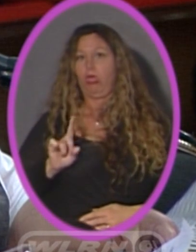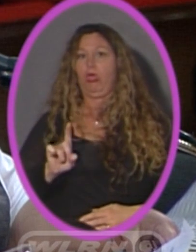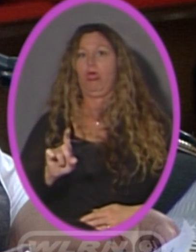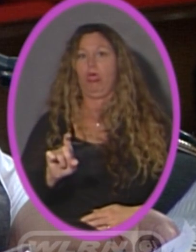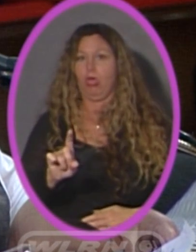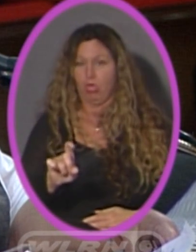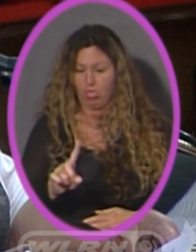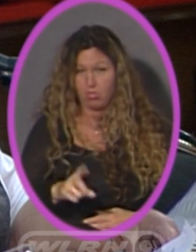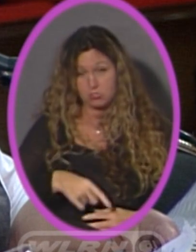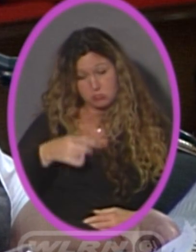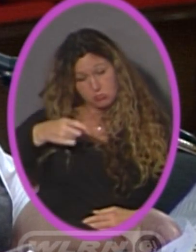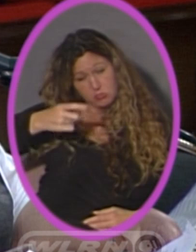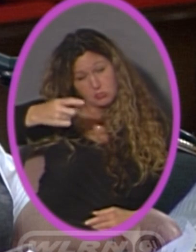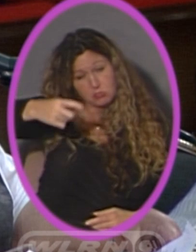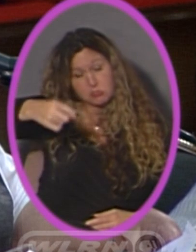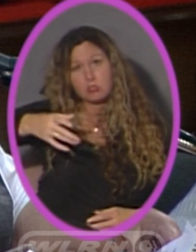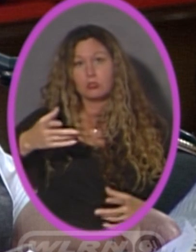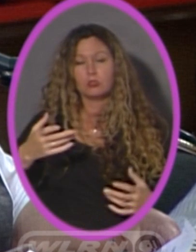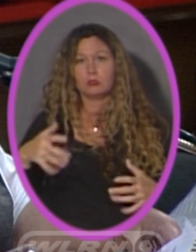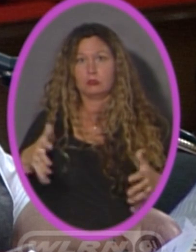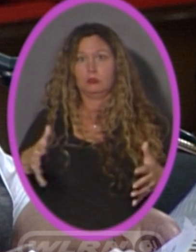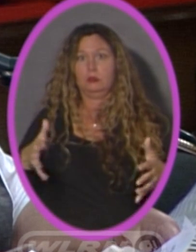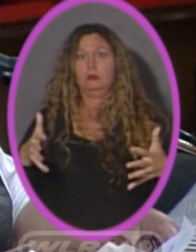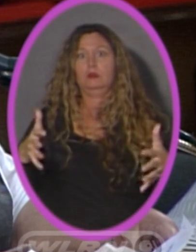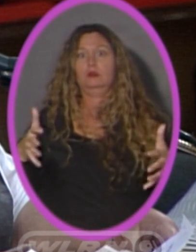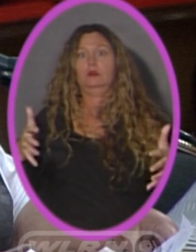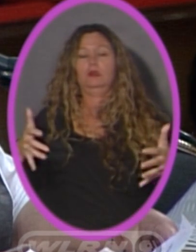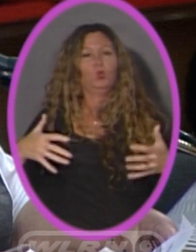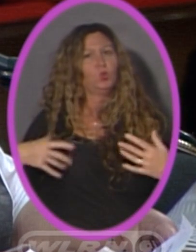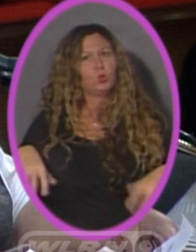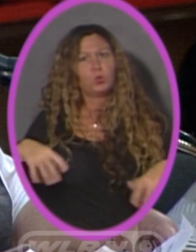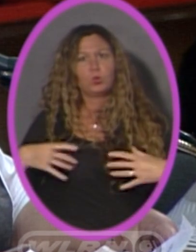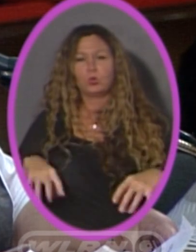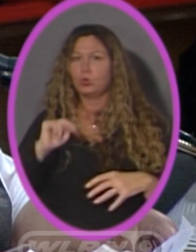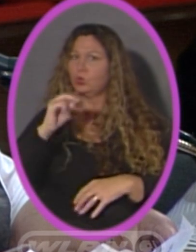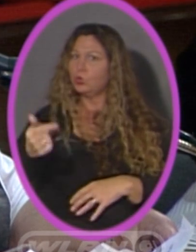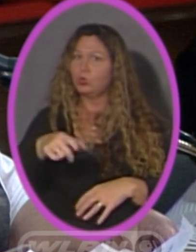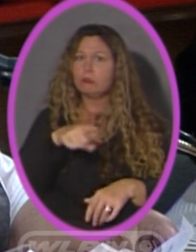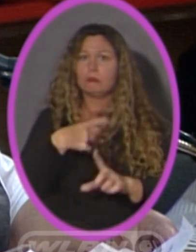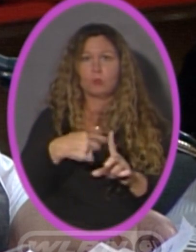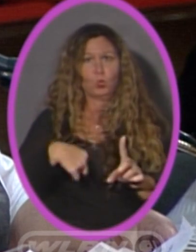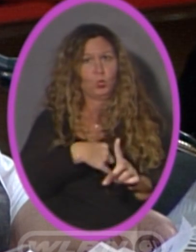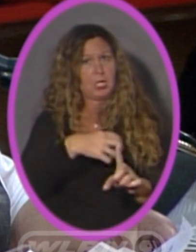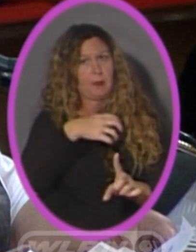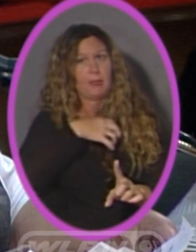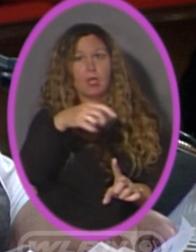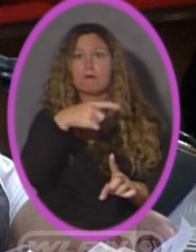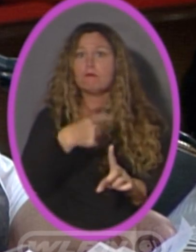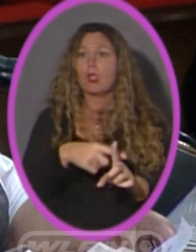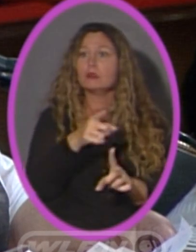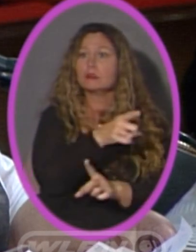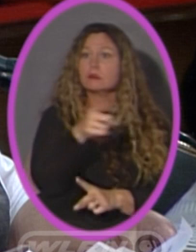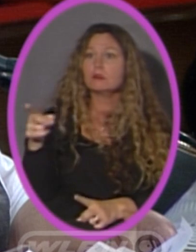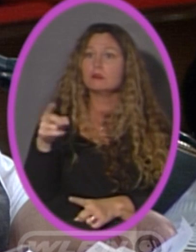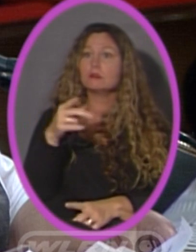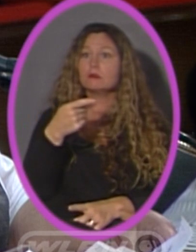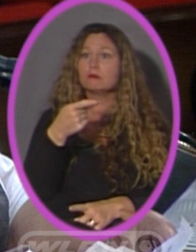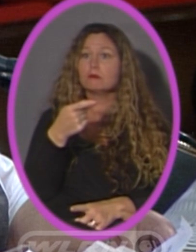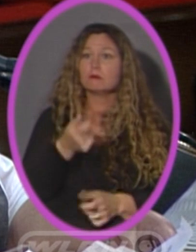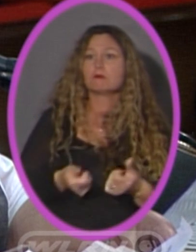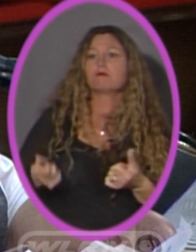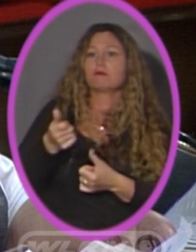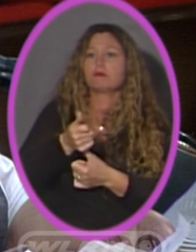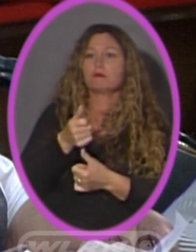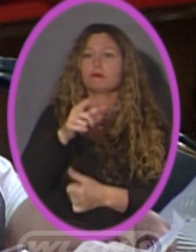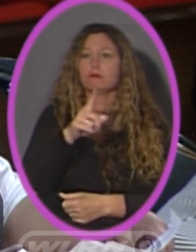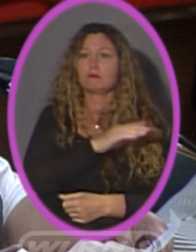this poor practice, and so did Marta Perez, board member. They adjusted. Ma'am, I would appreciate it. We don't name names, please. They adjusted their procedure